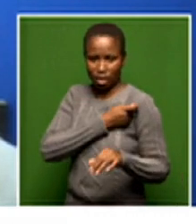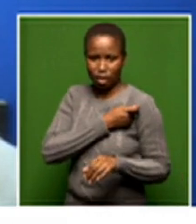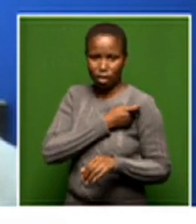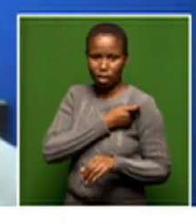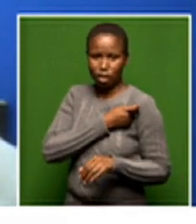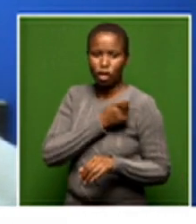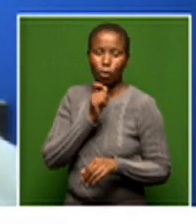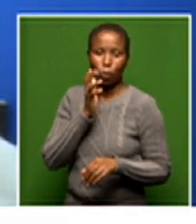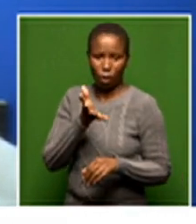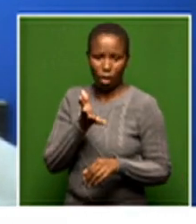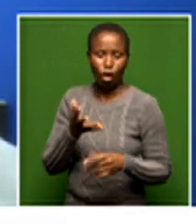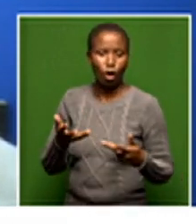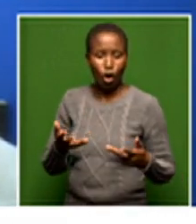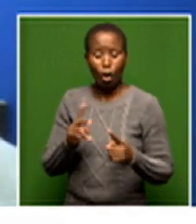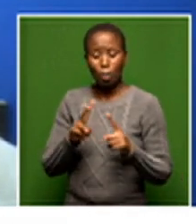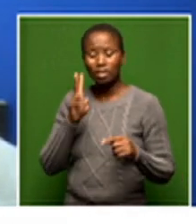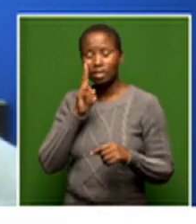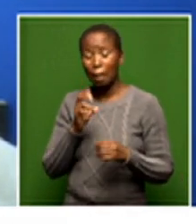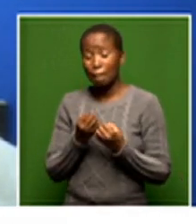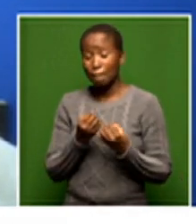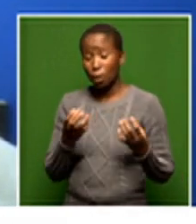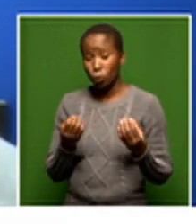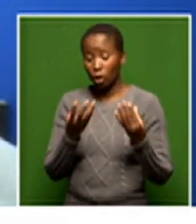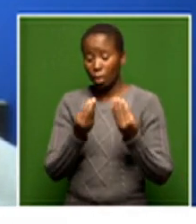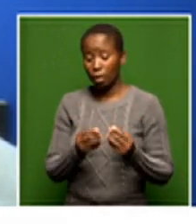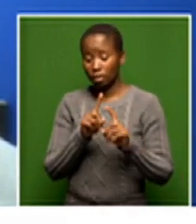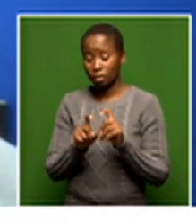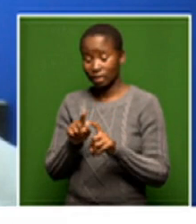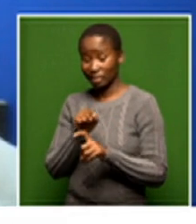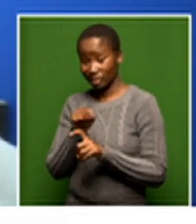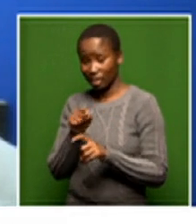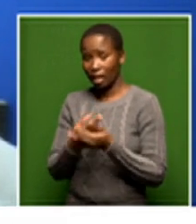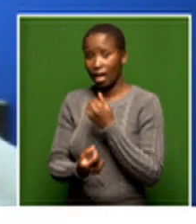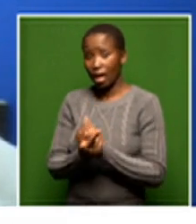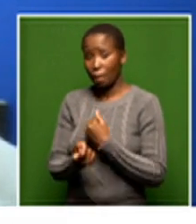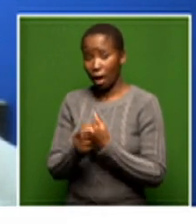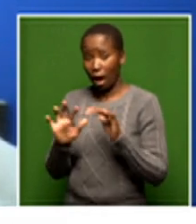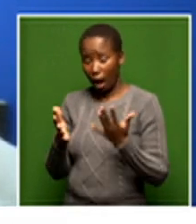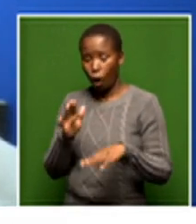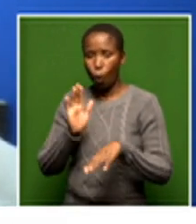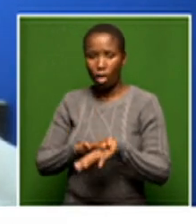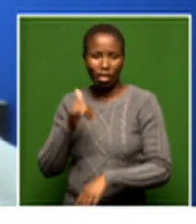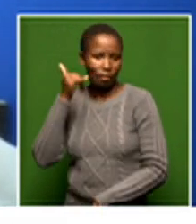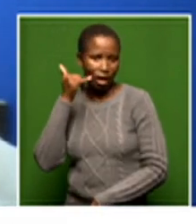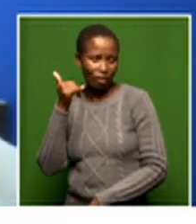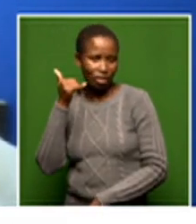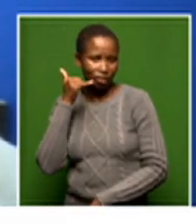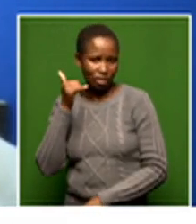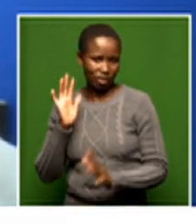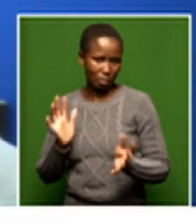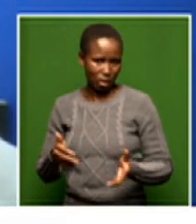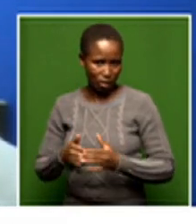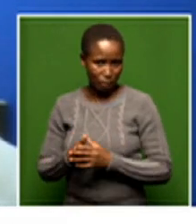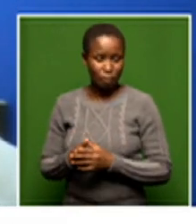understand it, most of the surveys conducted were done telephonically. So what were some of